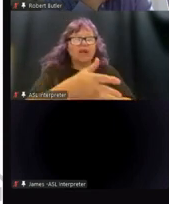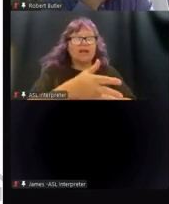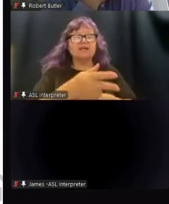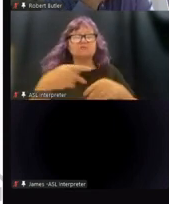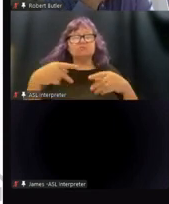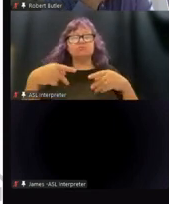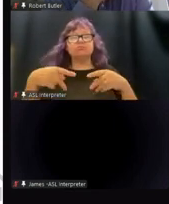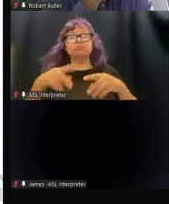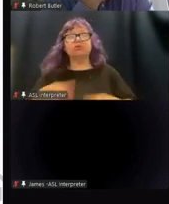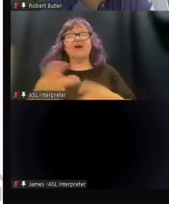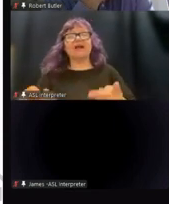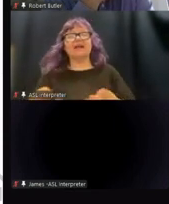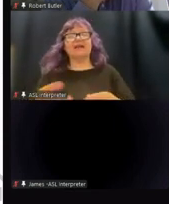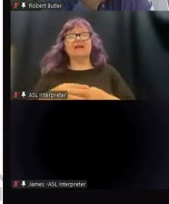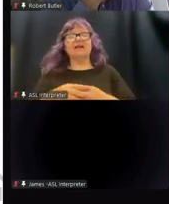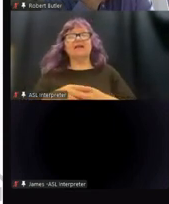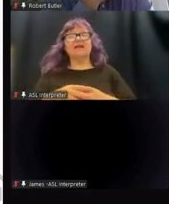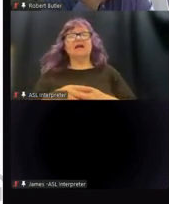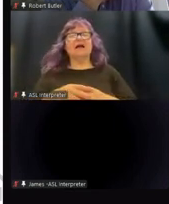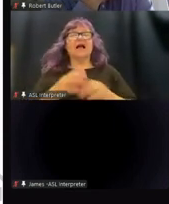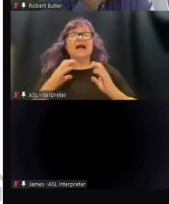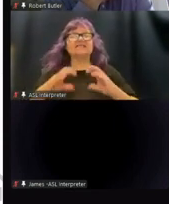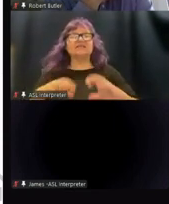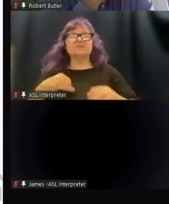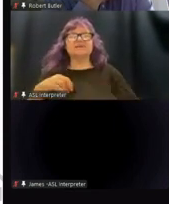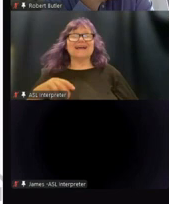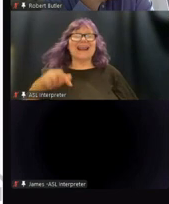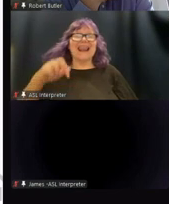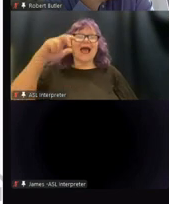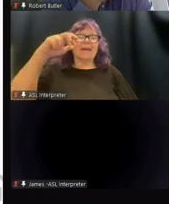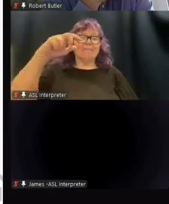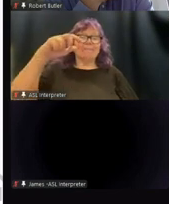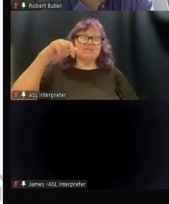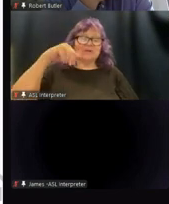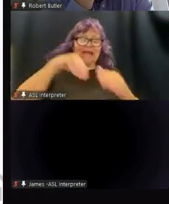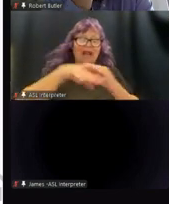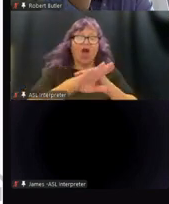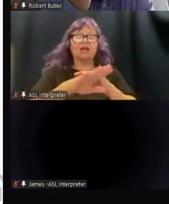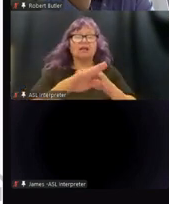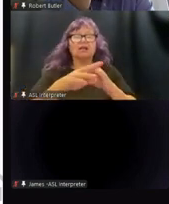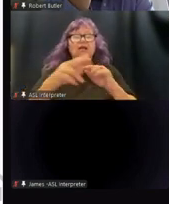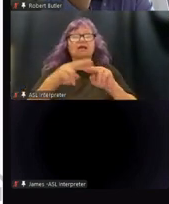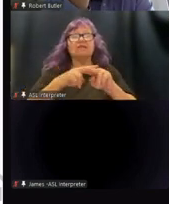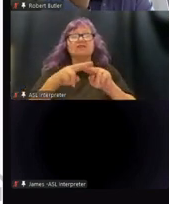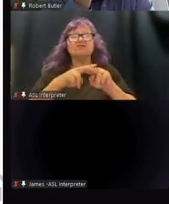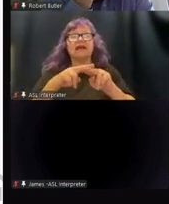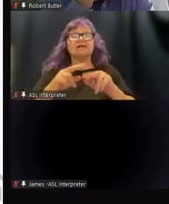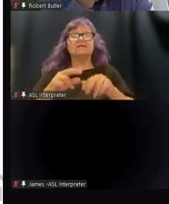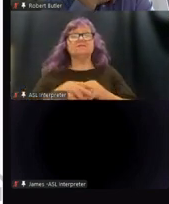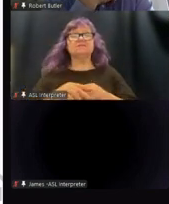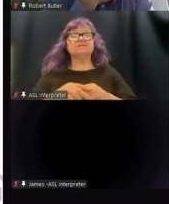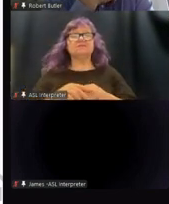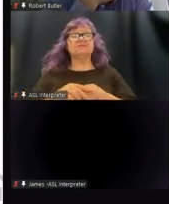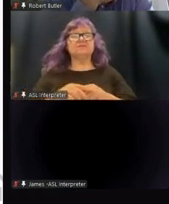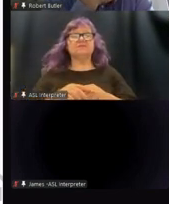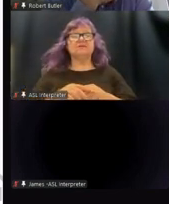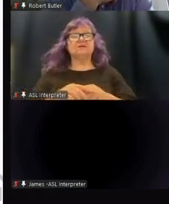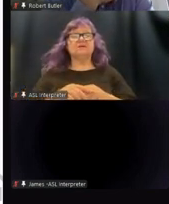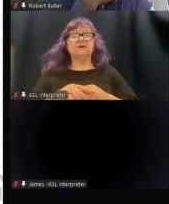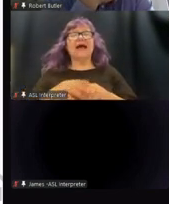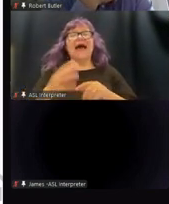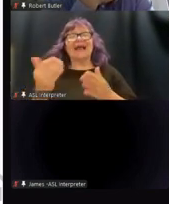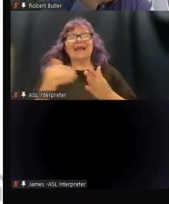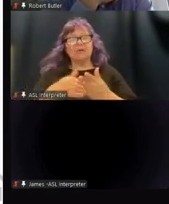and customers must climb the stairs of the train to access our service. And we have 26